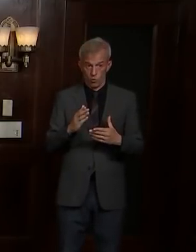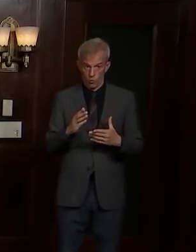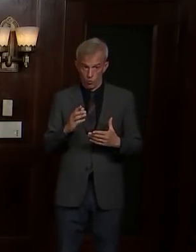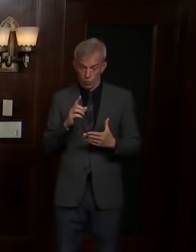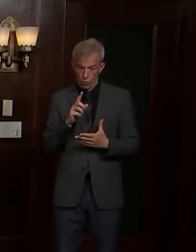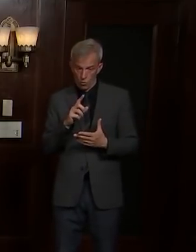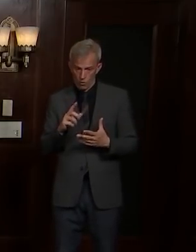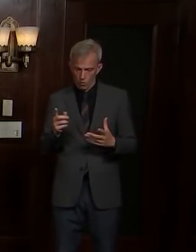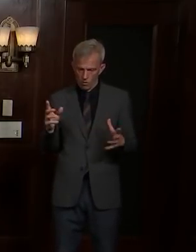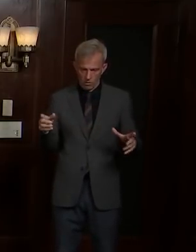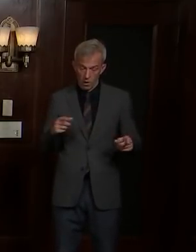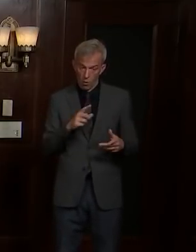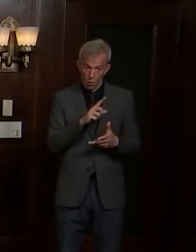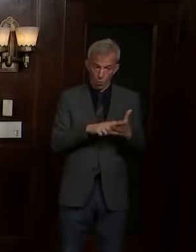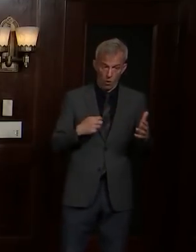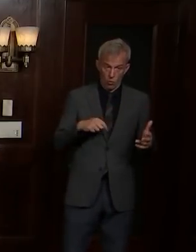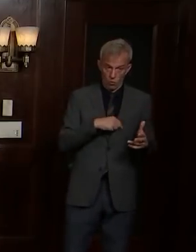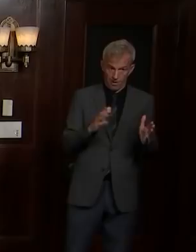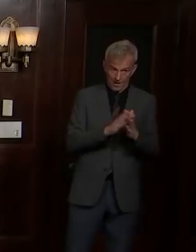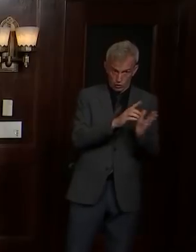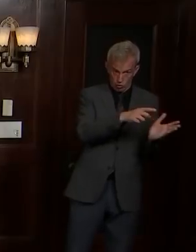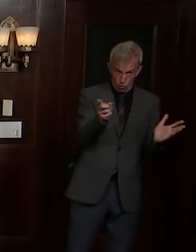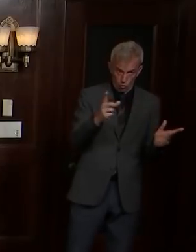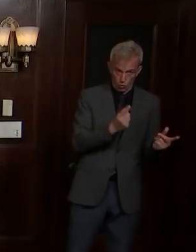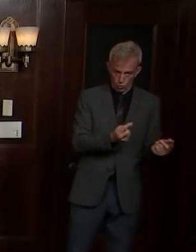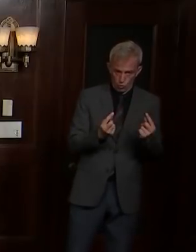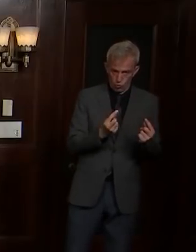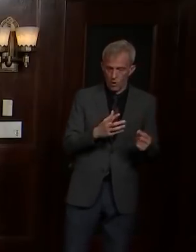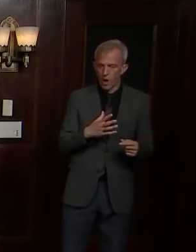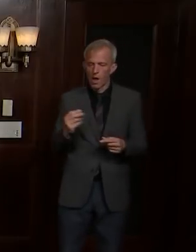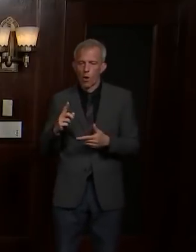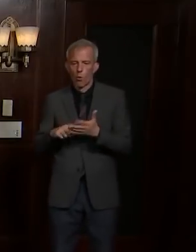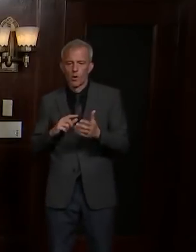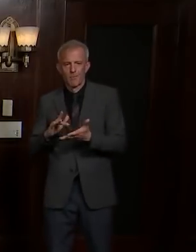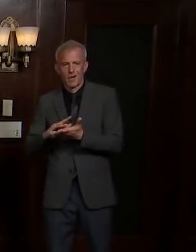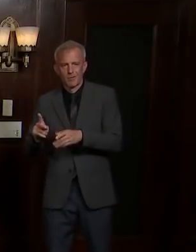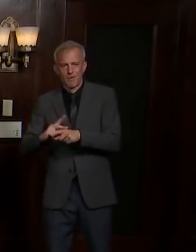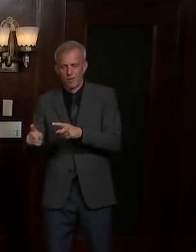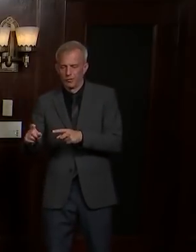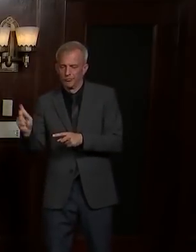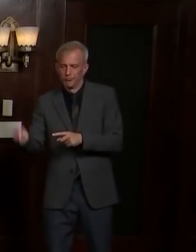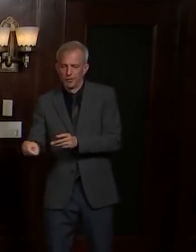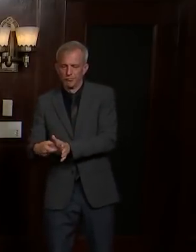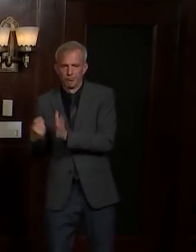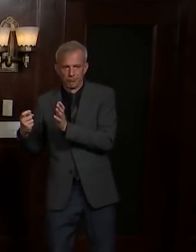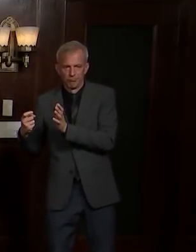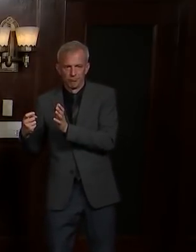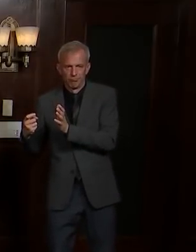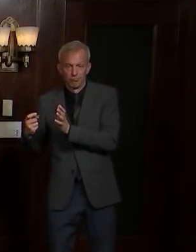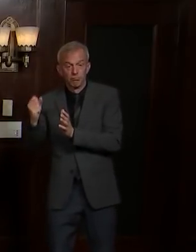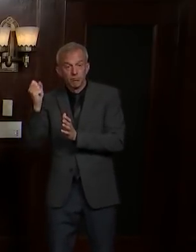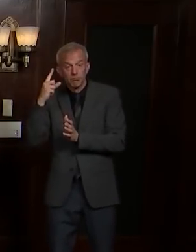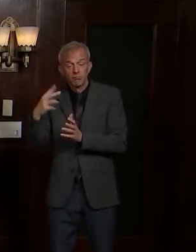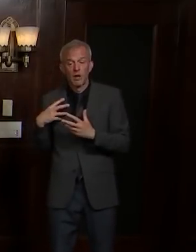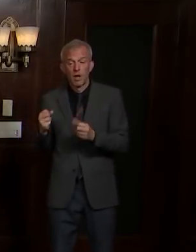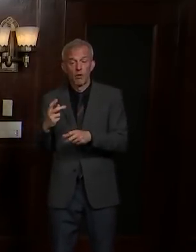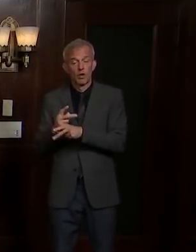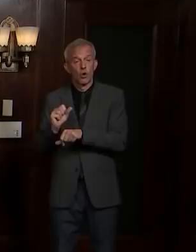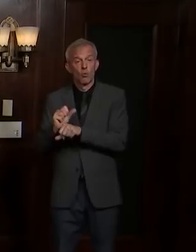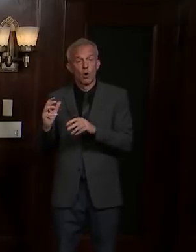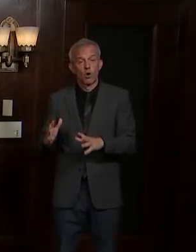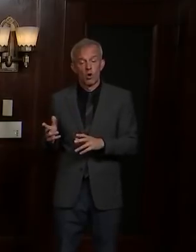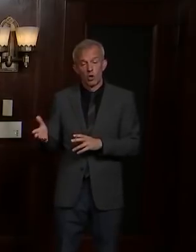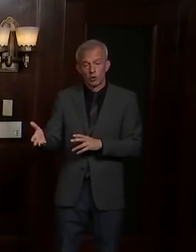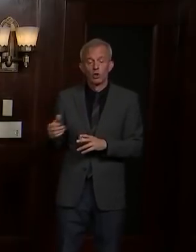to do when you cover your nose and your mouth and what our healthcare workers need to do. Our healthcare workers are wearing protection through either